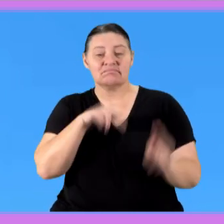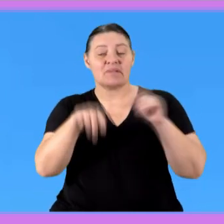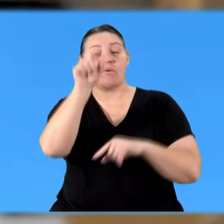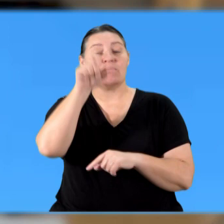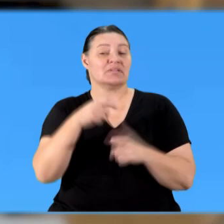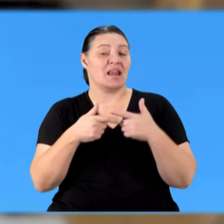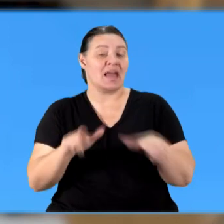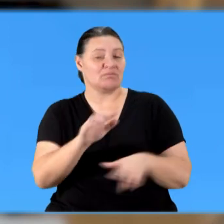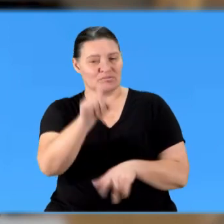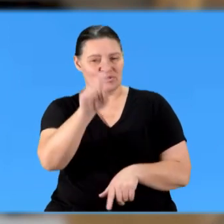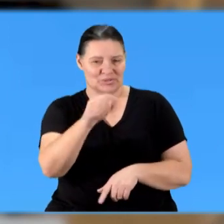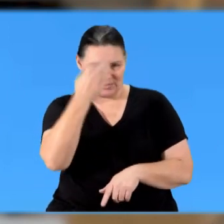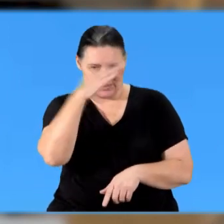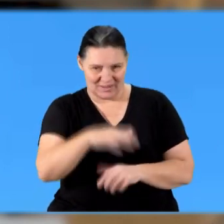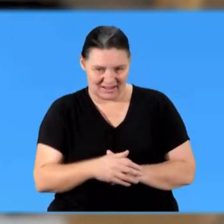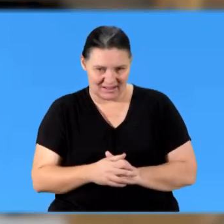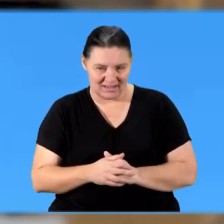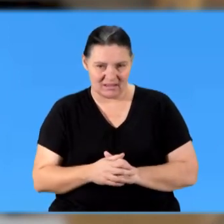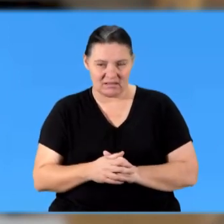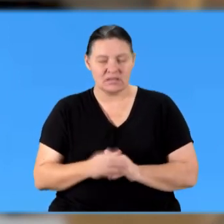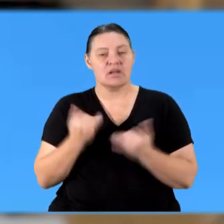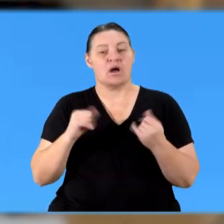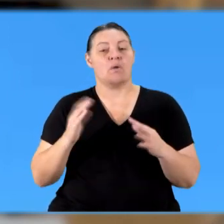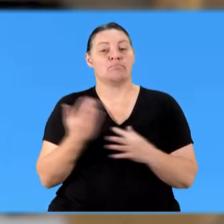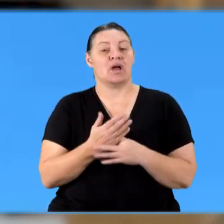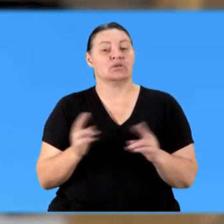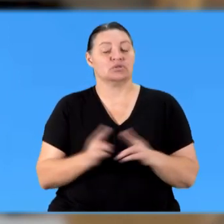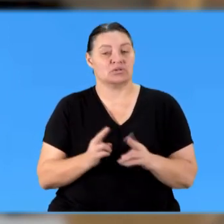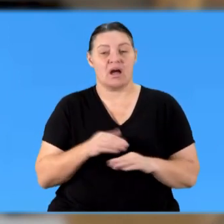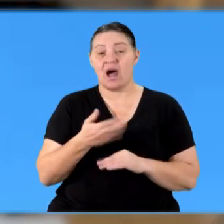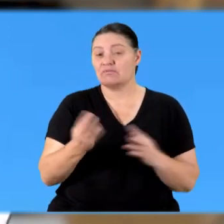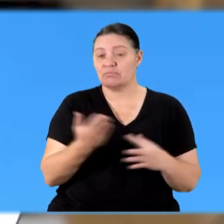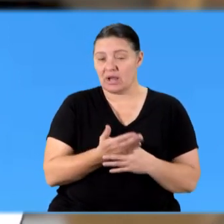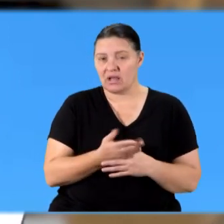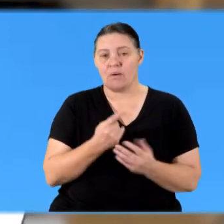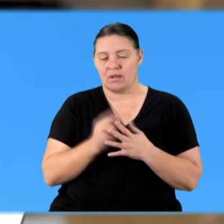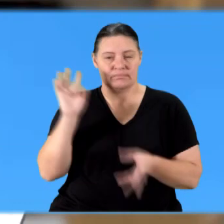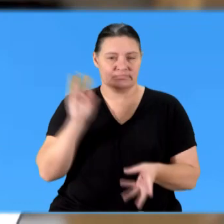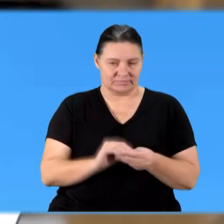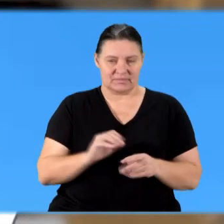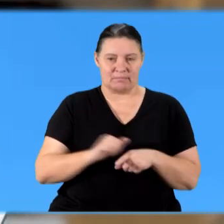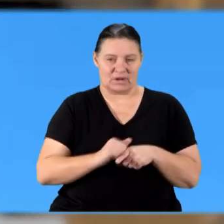there's the revising words and language that you should be familiar with. Let us quickly take a short